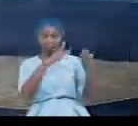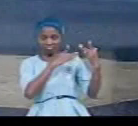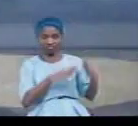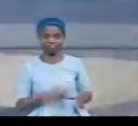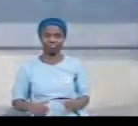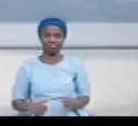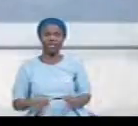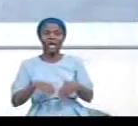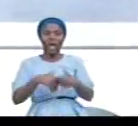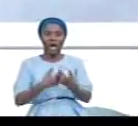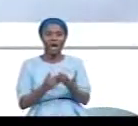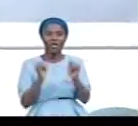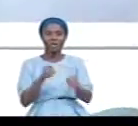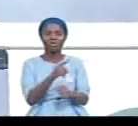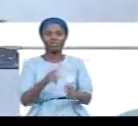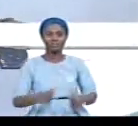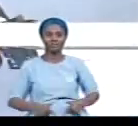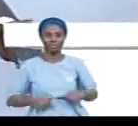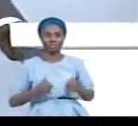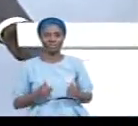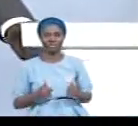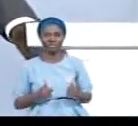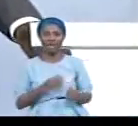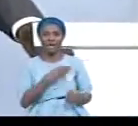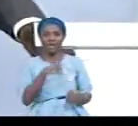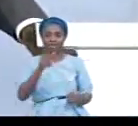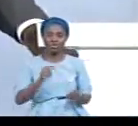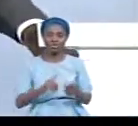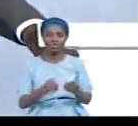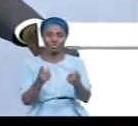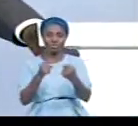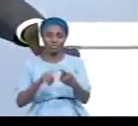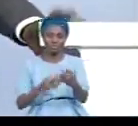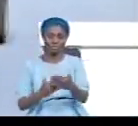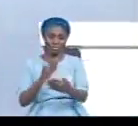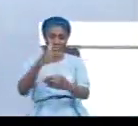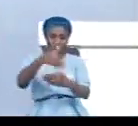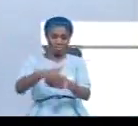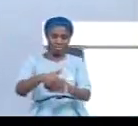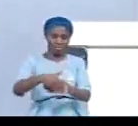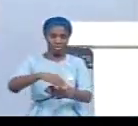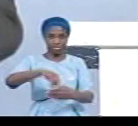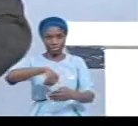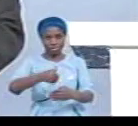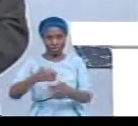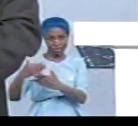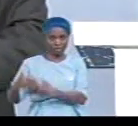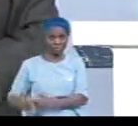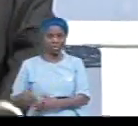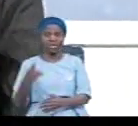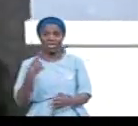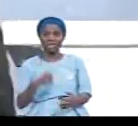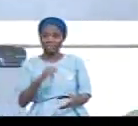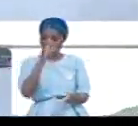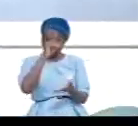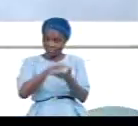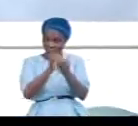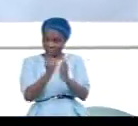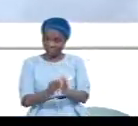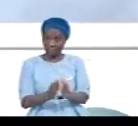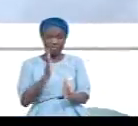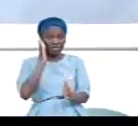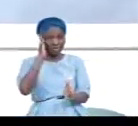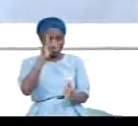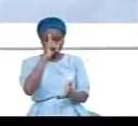the other side, the just shall live by faith. The Amalekites met them on